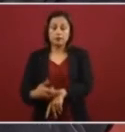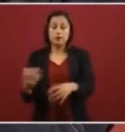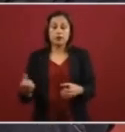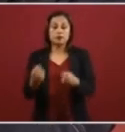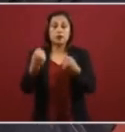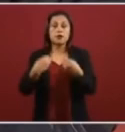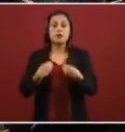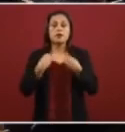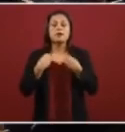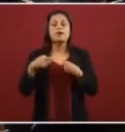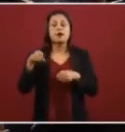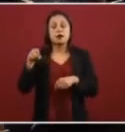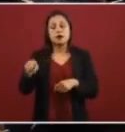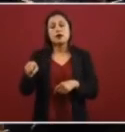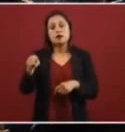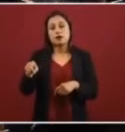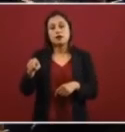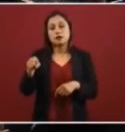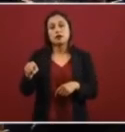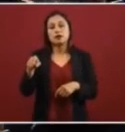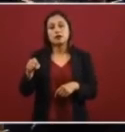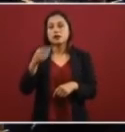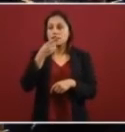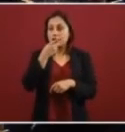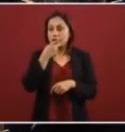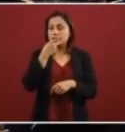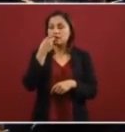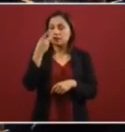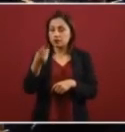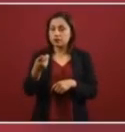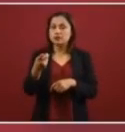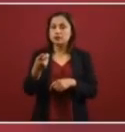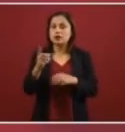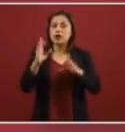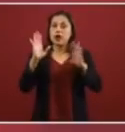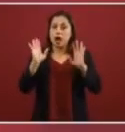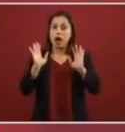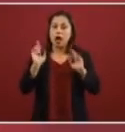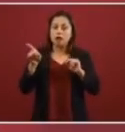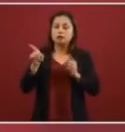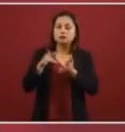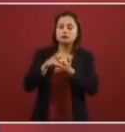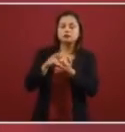y esto pues se toma en consideración y todo